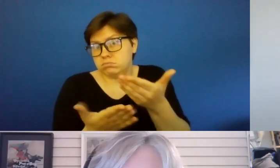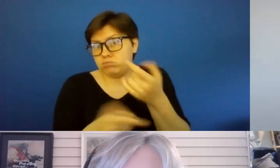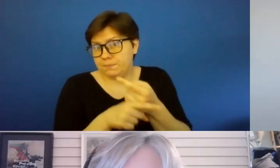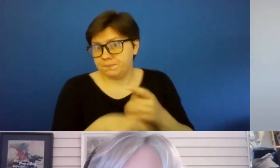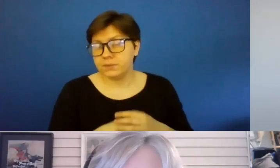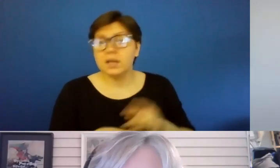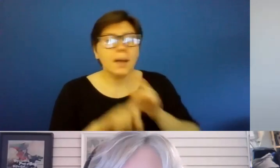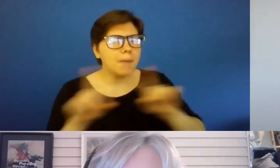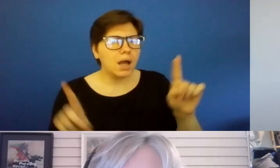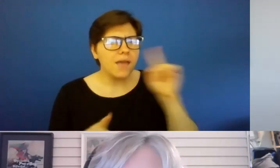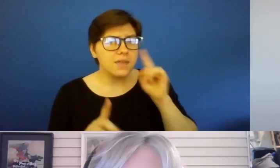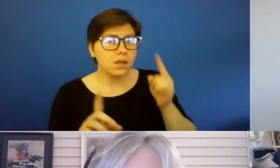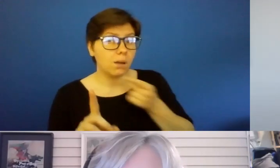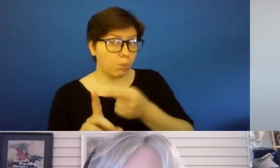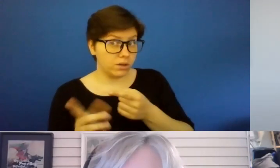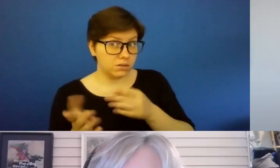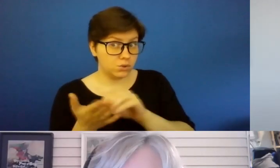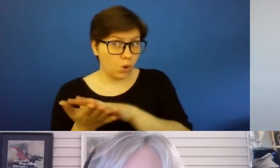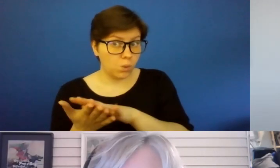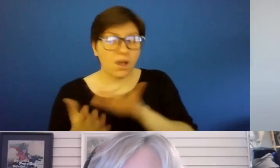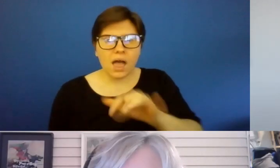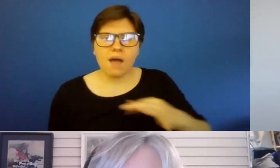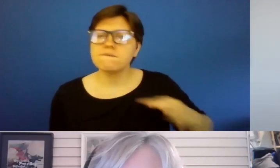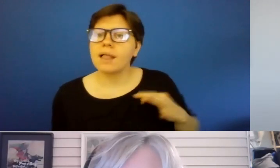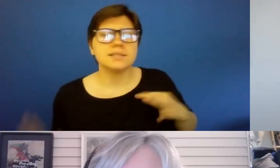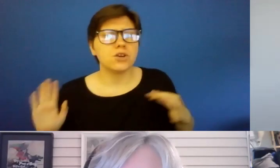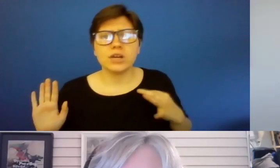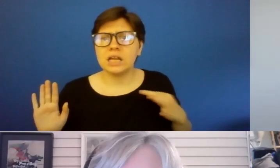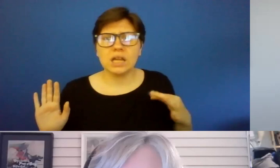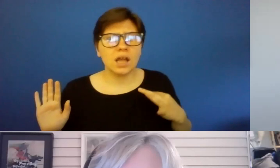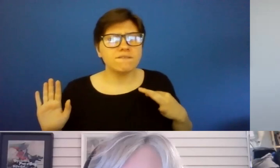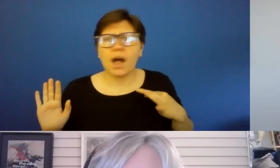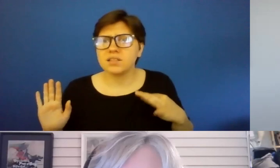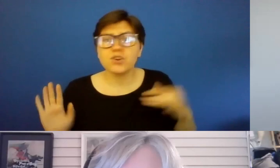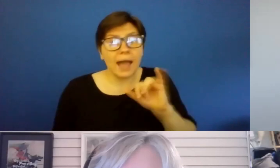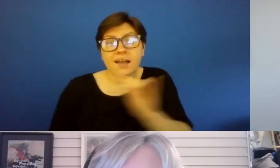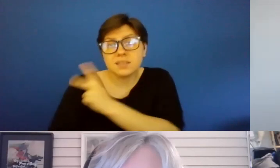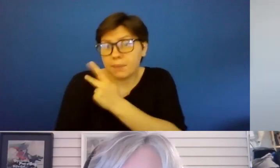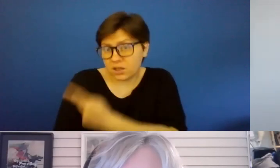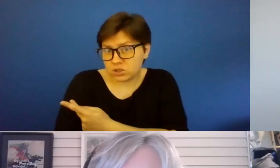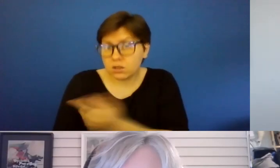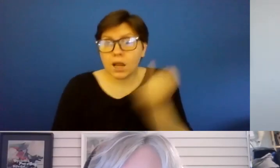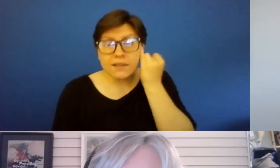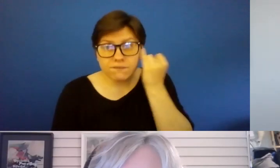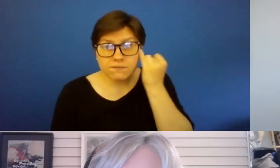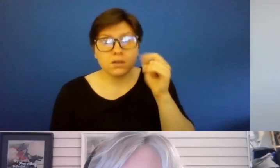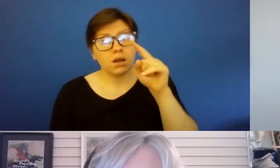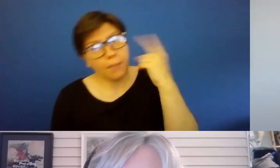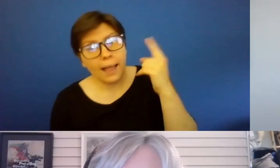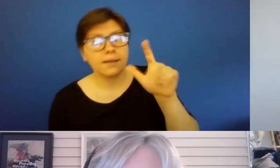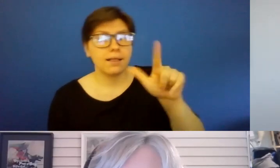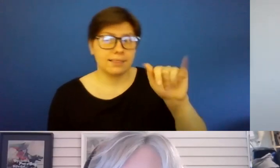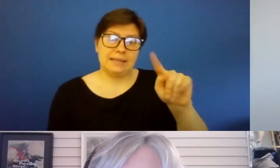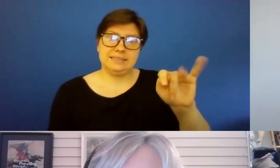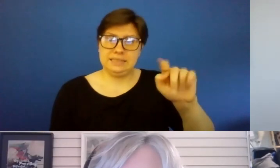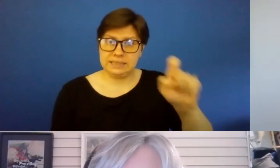I think it's important to note, it's a completely voluntary option, right? As a patient, if you are Black or Latin, and